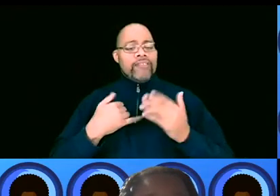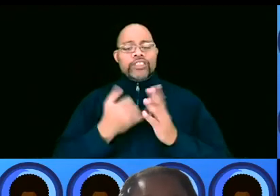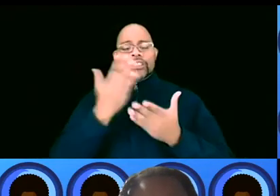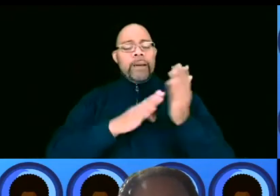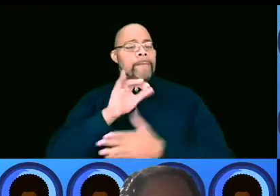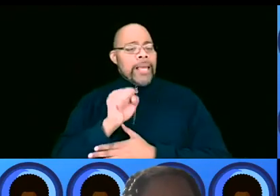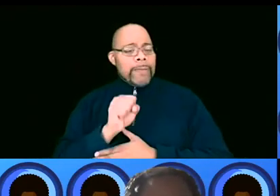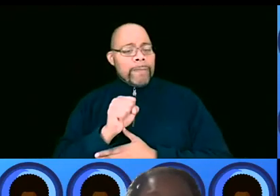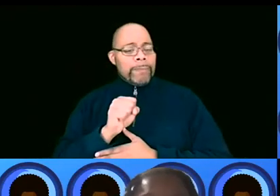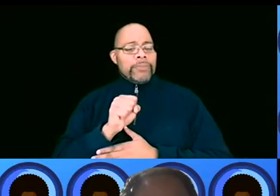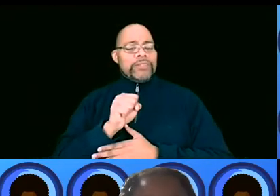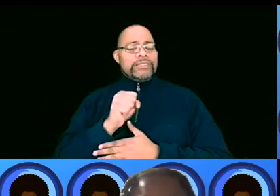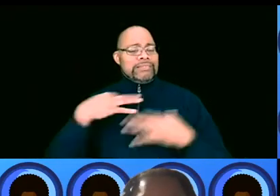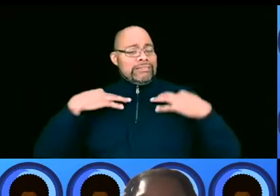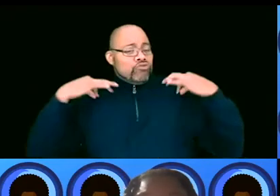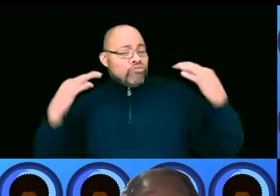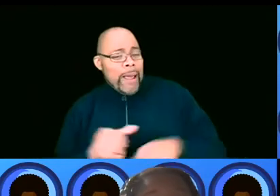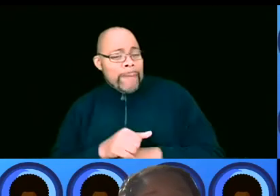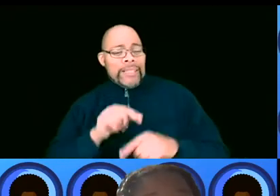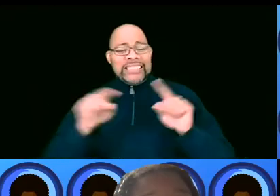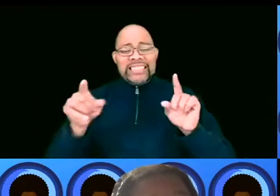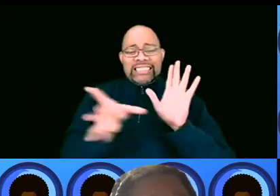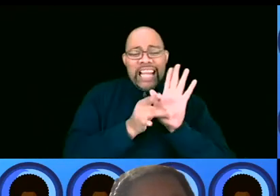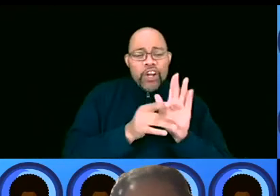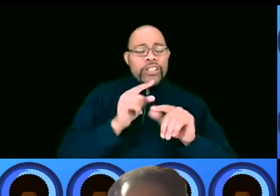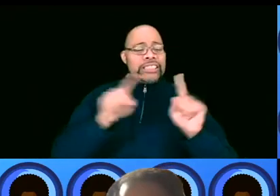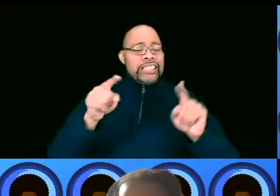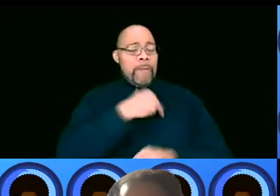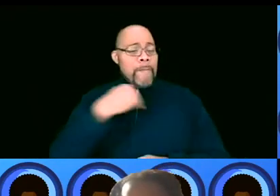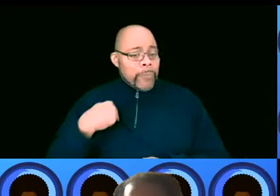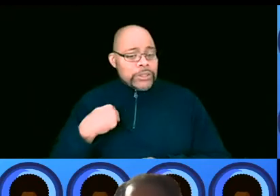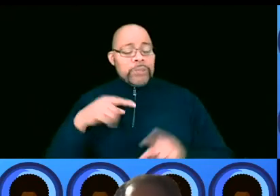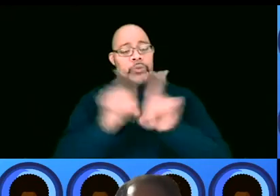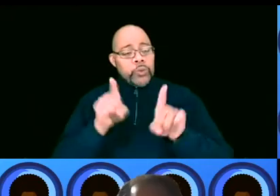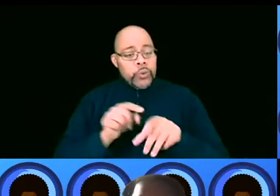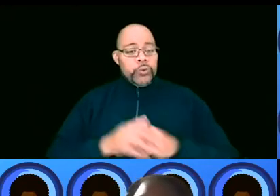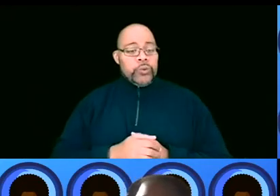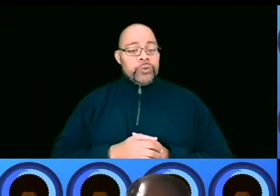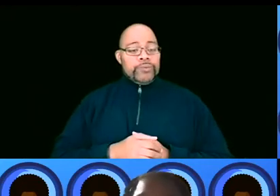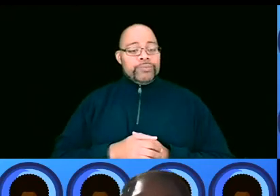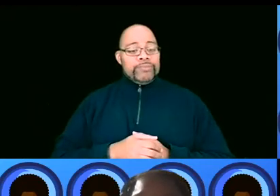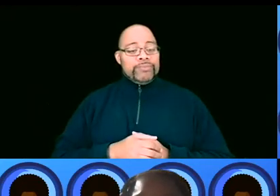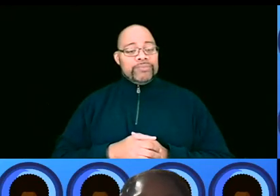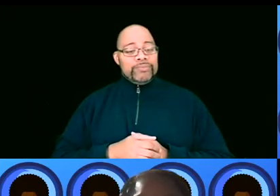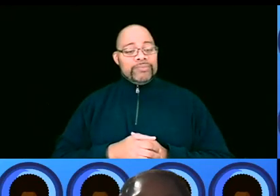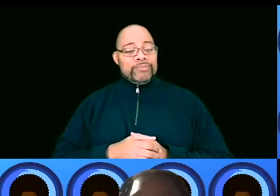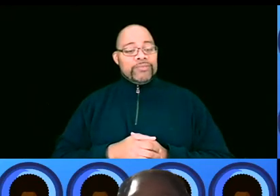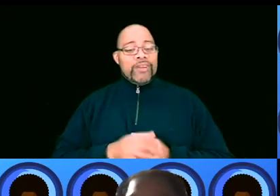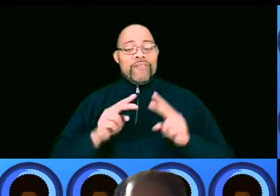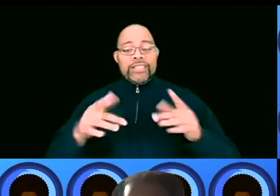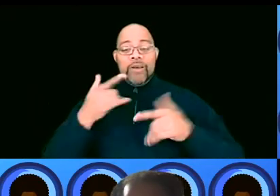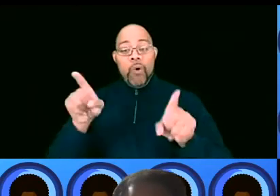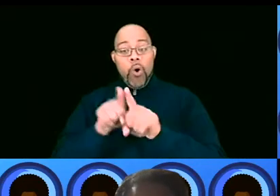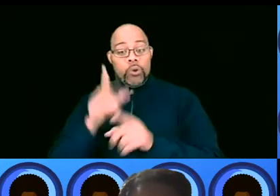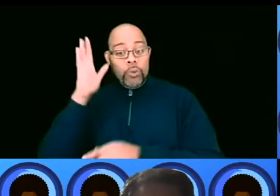some BIMS drip stickers, different things like that, some BIMS memberships as well. So and I'm also